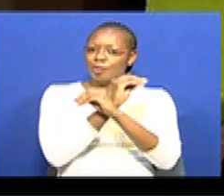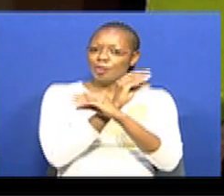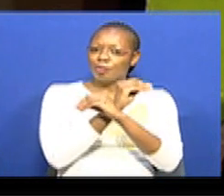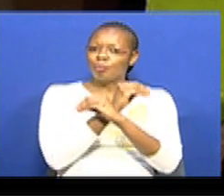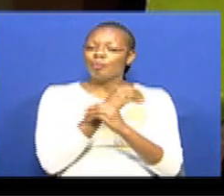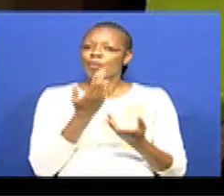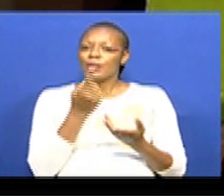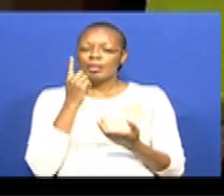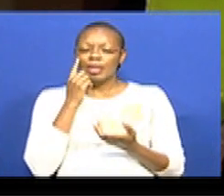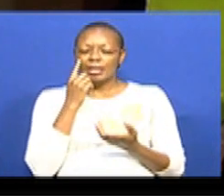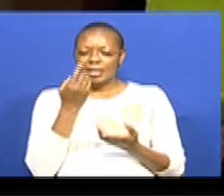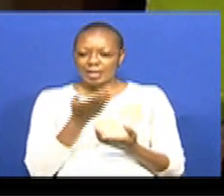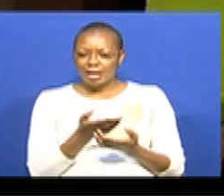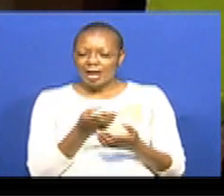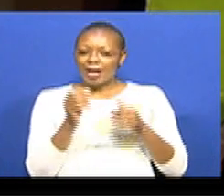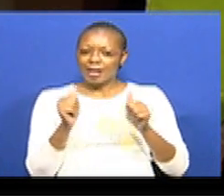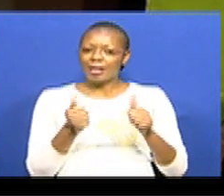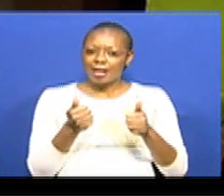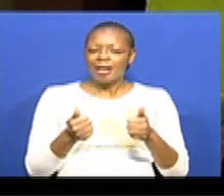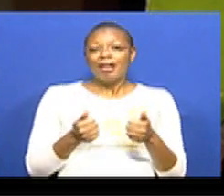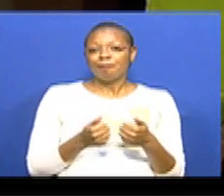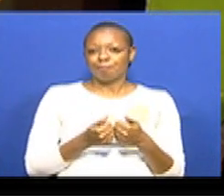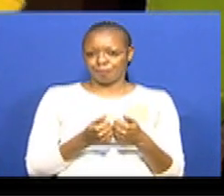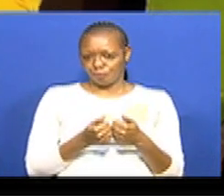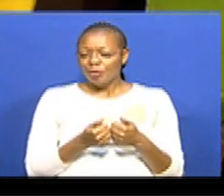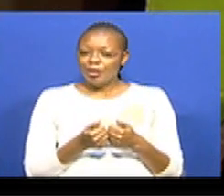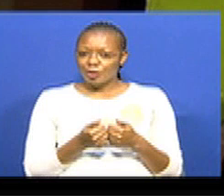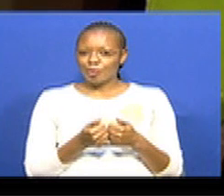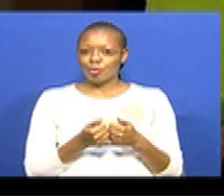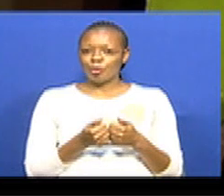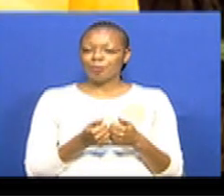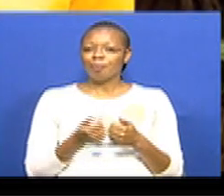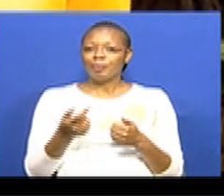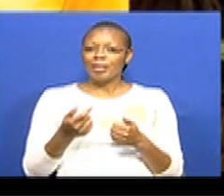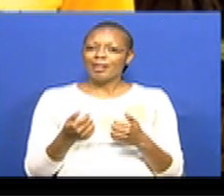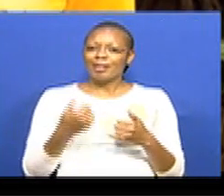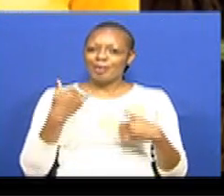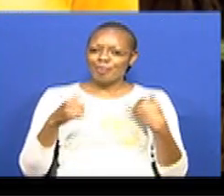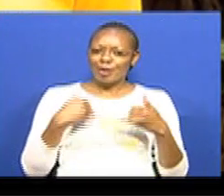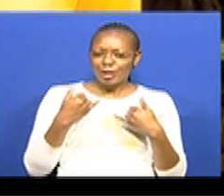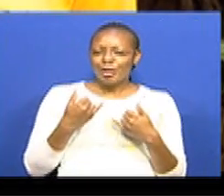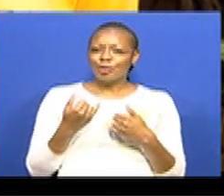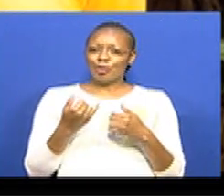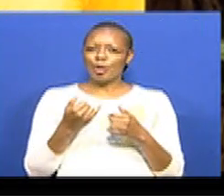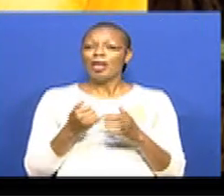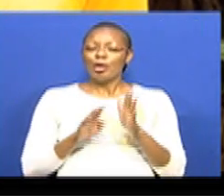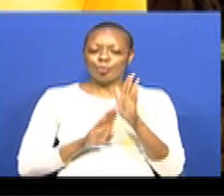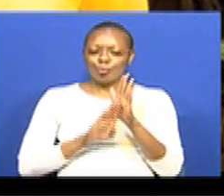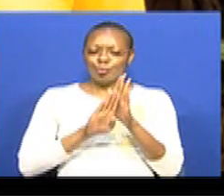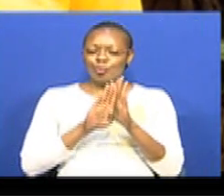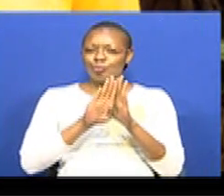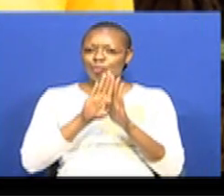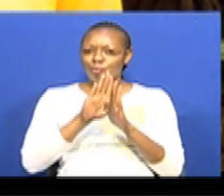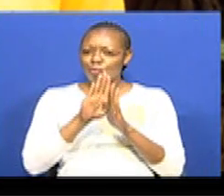the time was about to show our experiment, I showed them, and I upgraded my